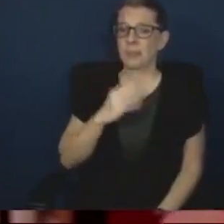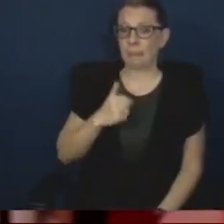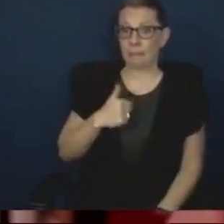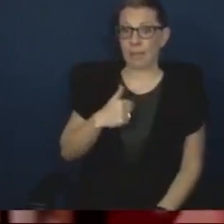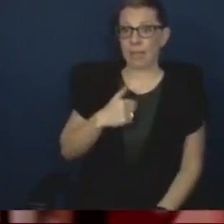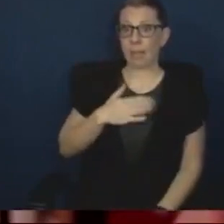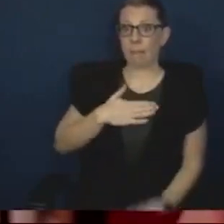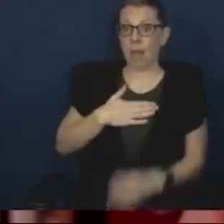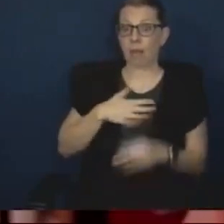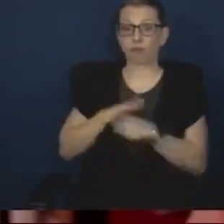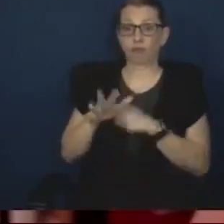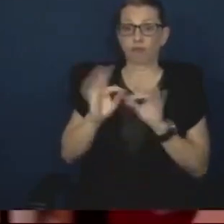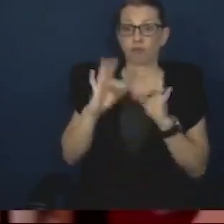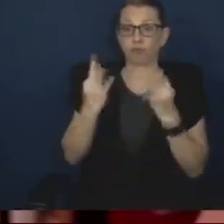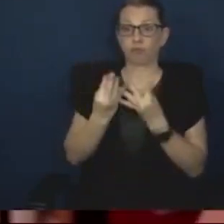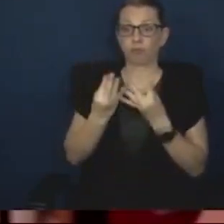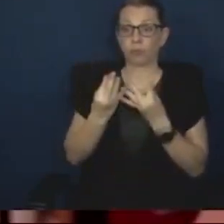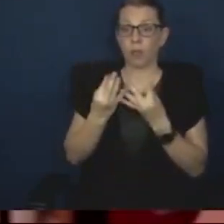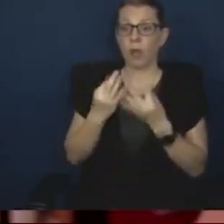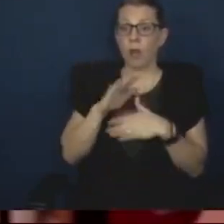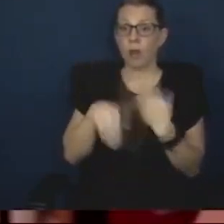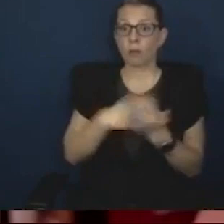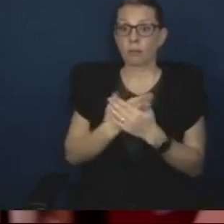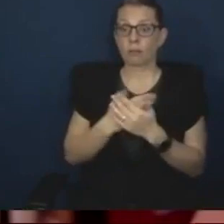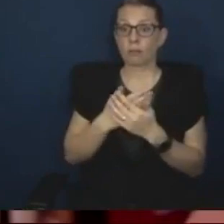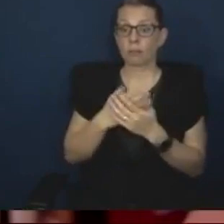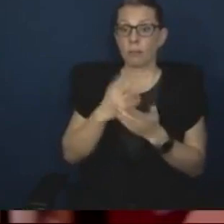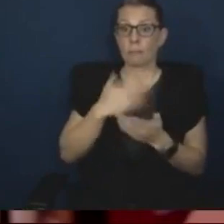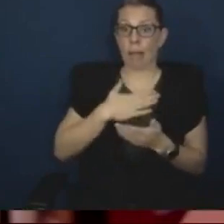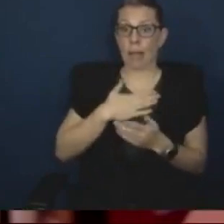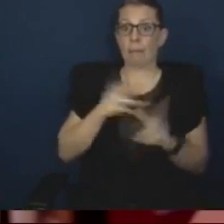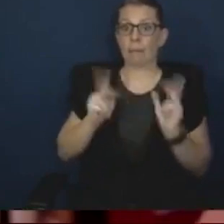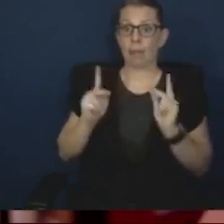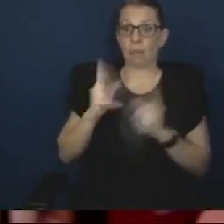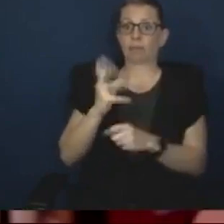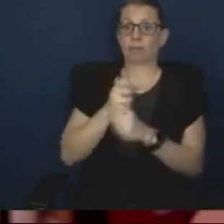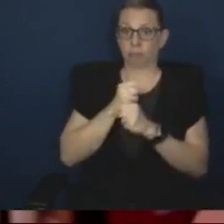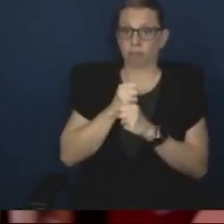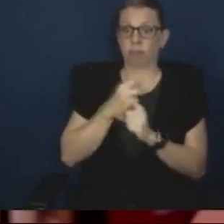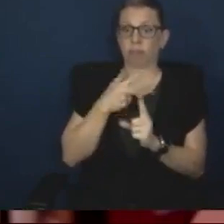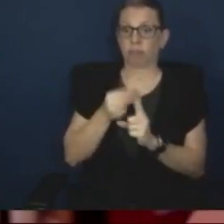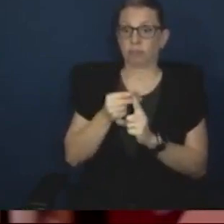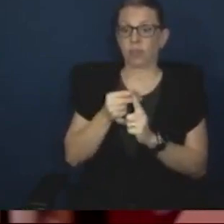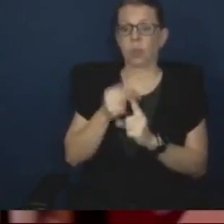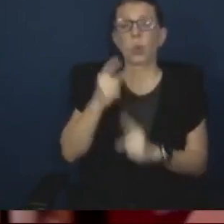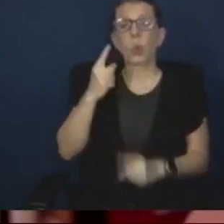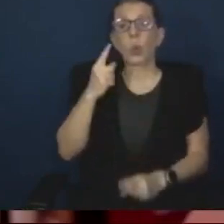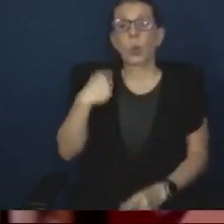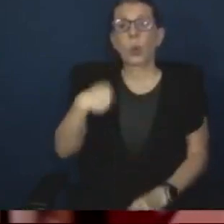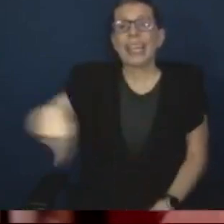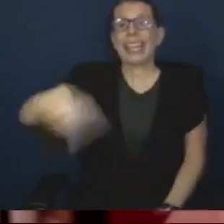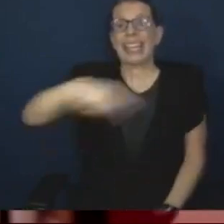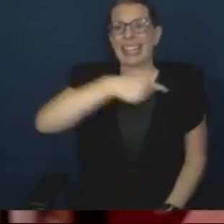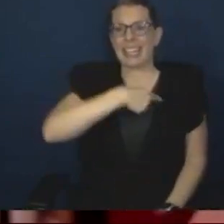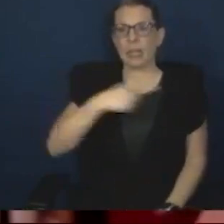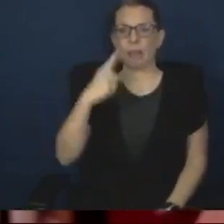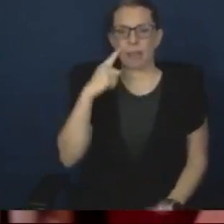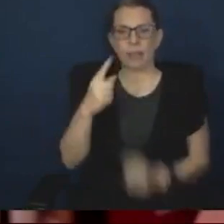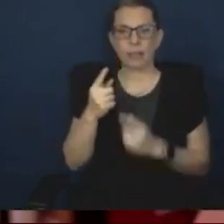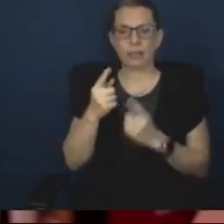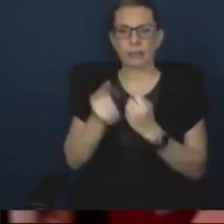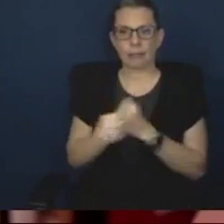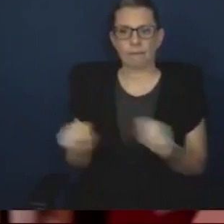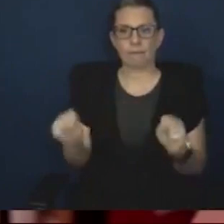and everyone in my circle have received this vaccine, and that means we think it's safe. So calmness, go to the